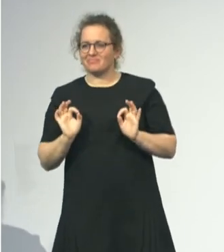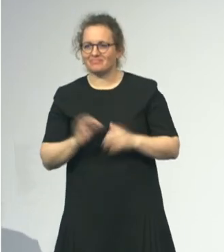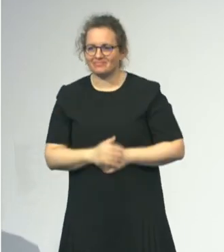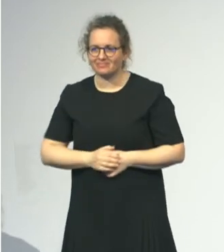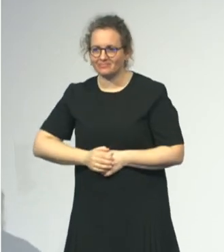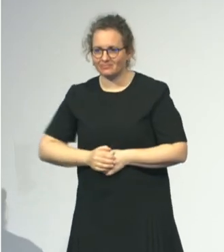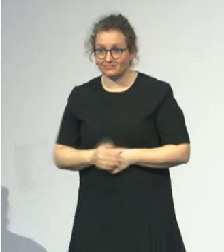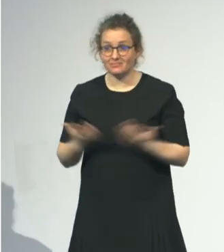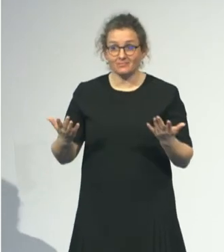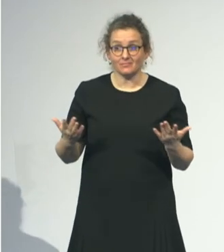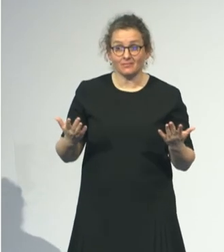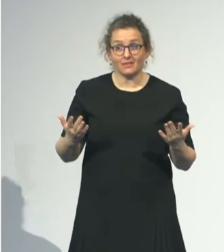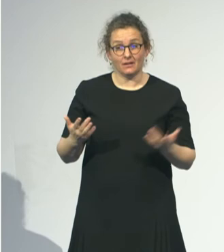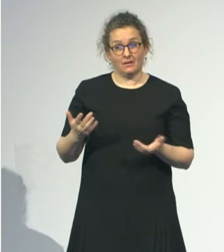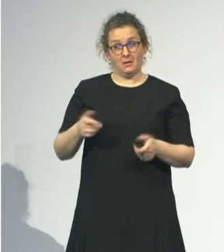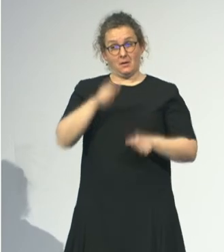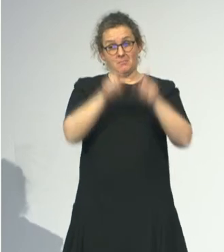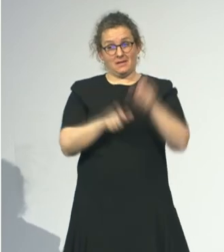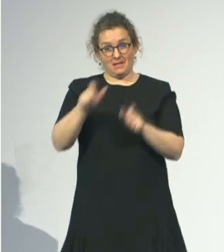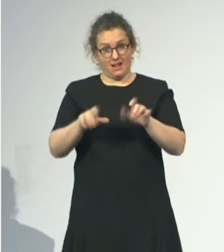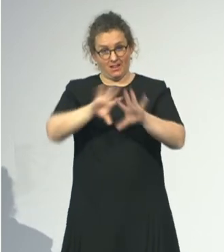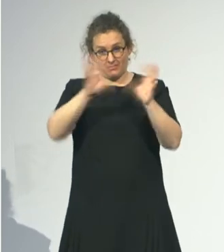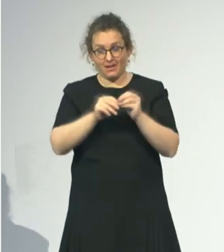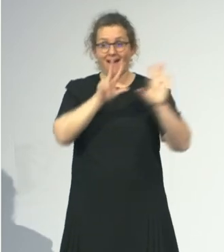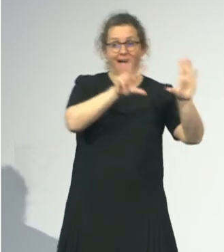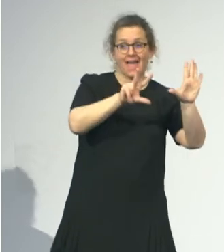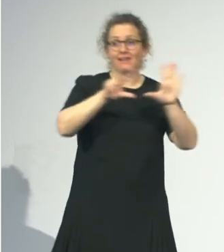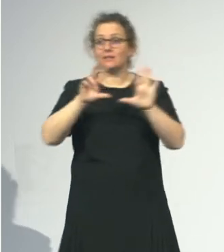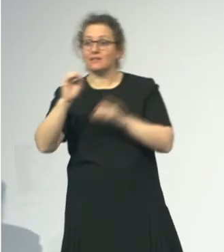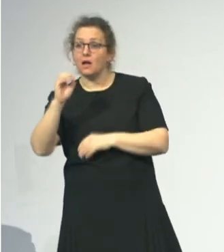is accessibility. So our